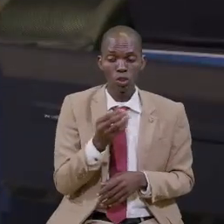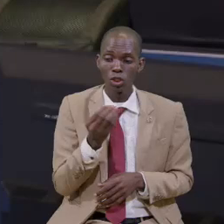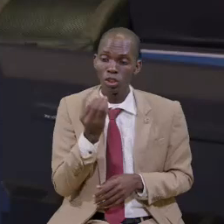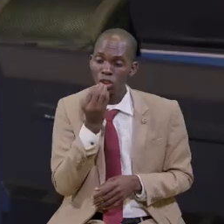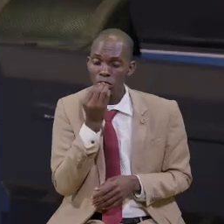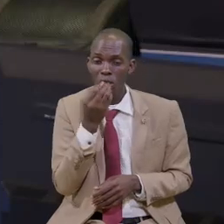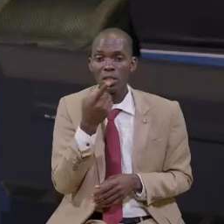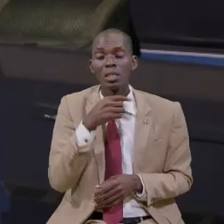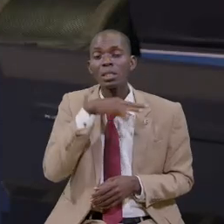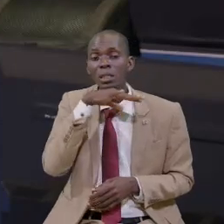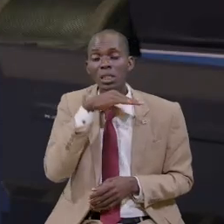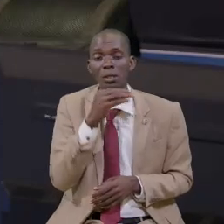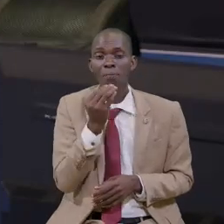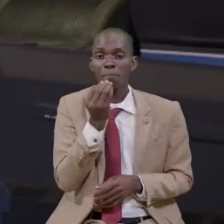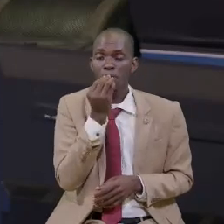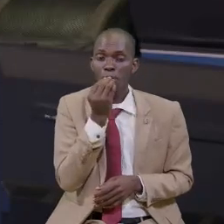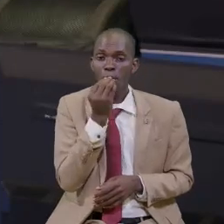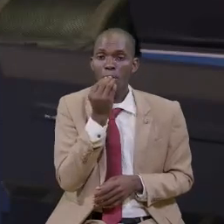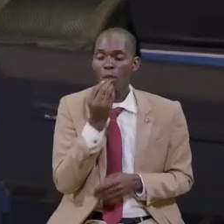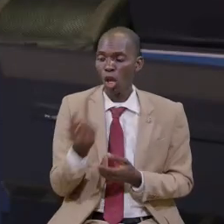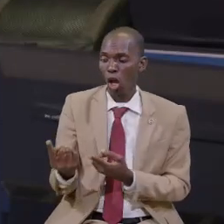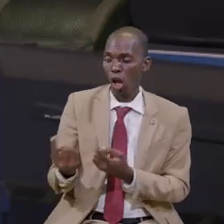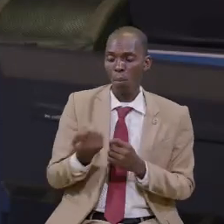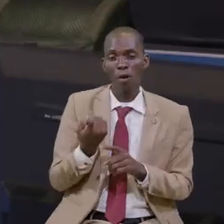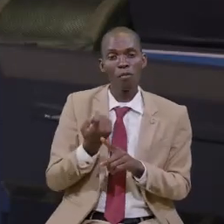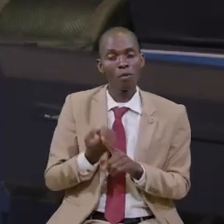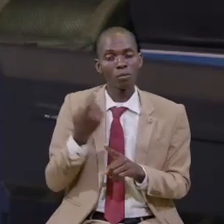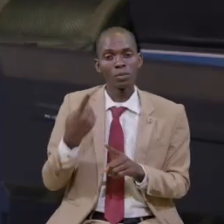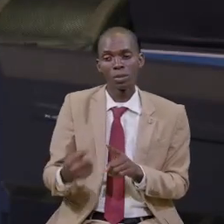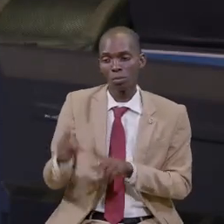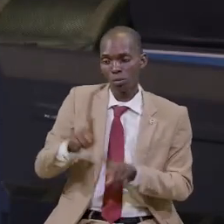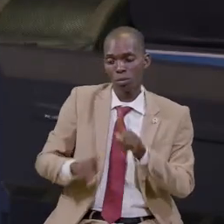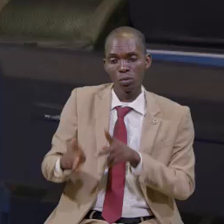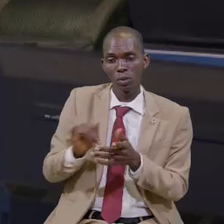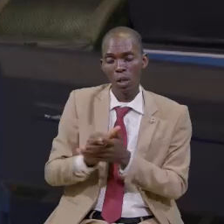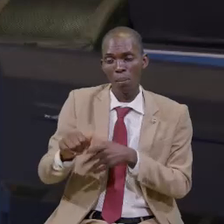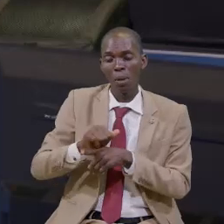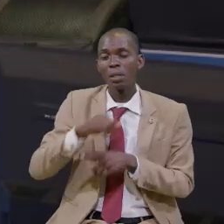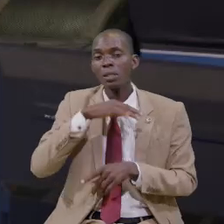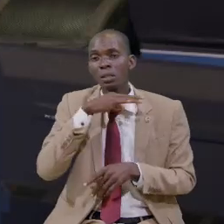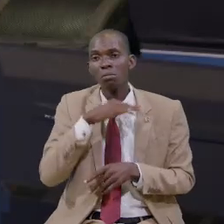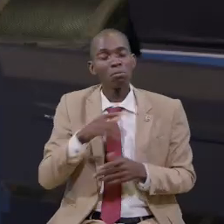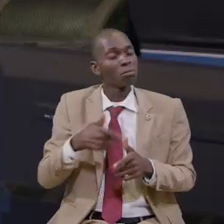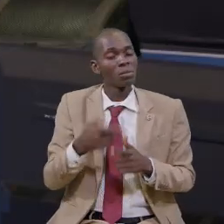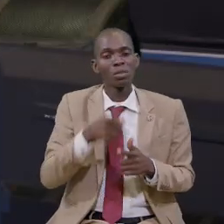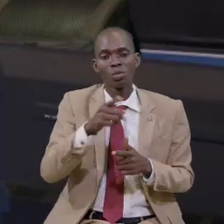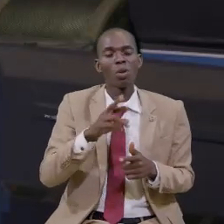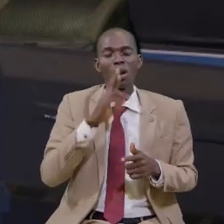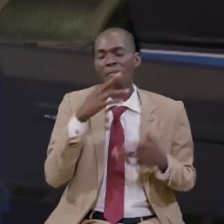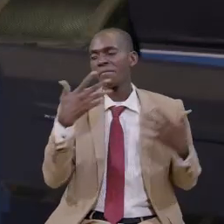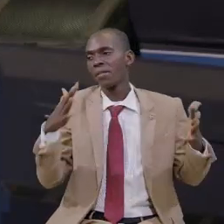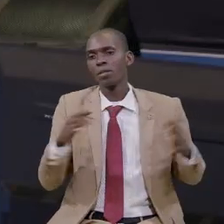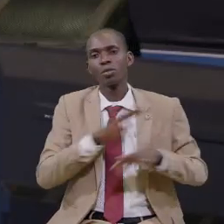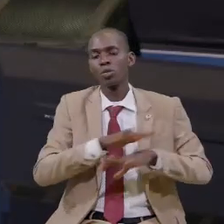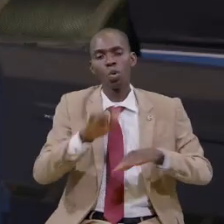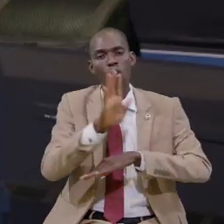coming from the center of corruption, you are gone. Don't call yourself a change maker anymore. You